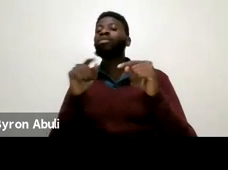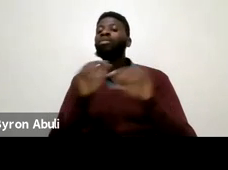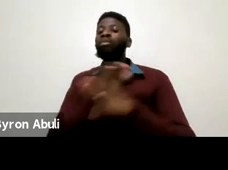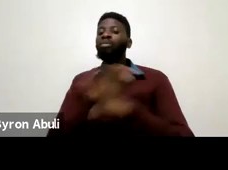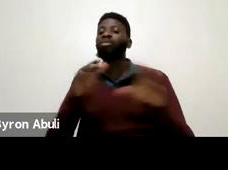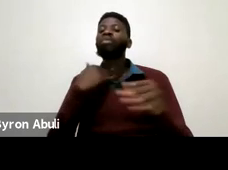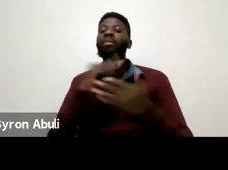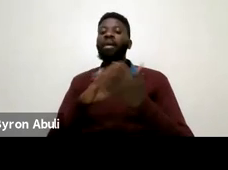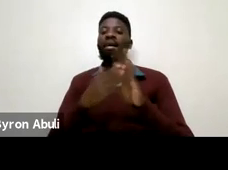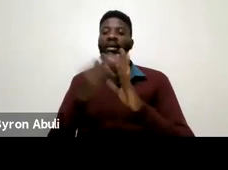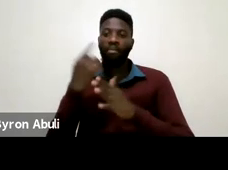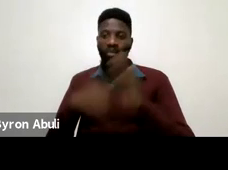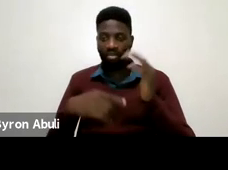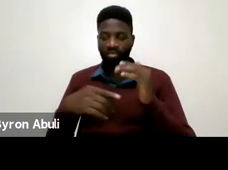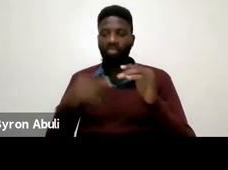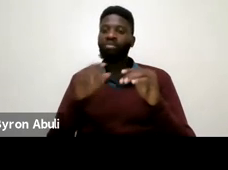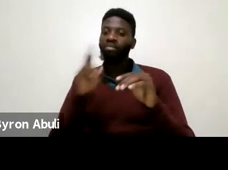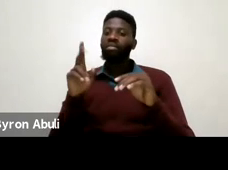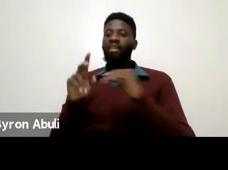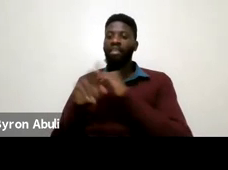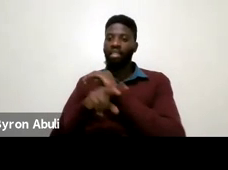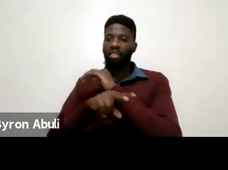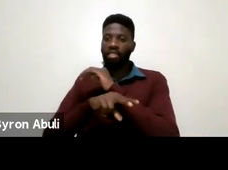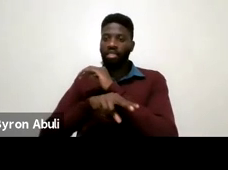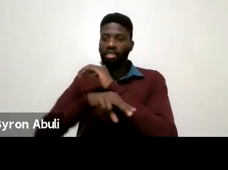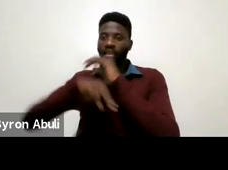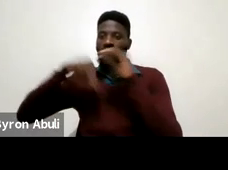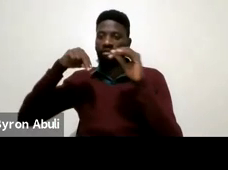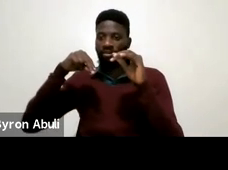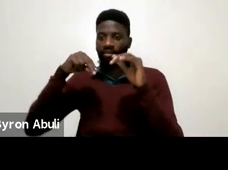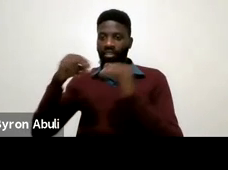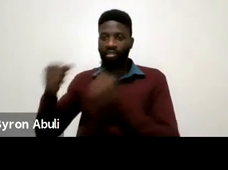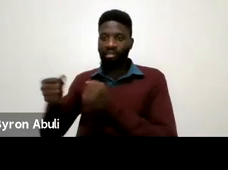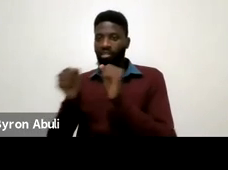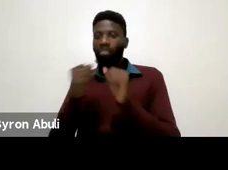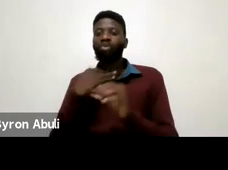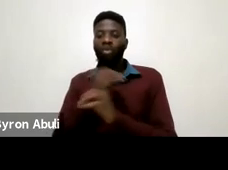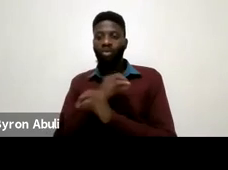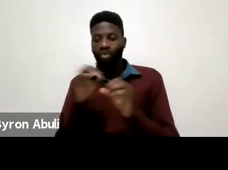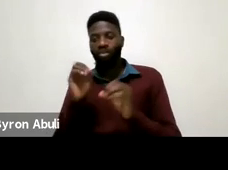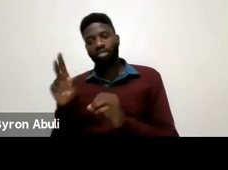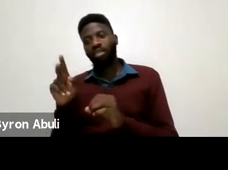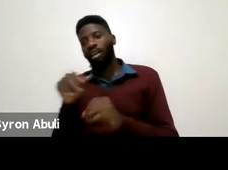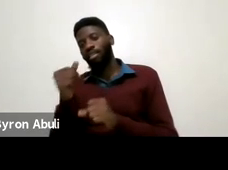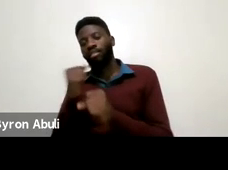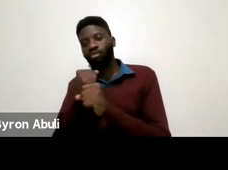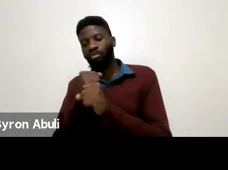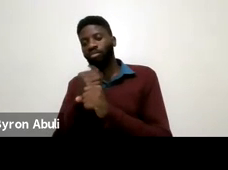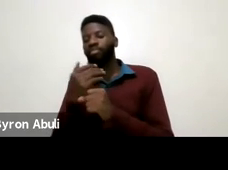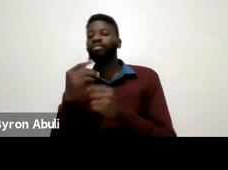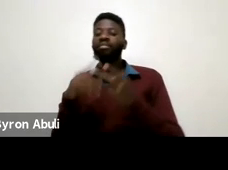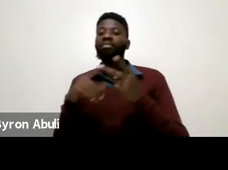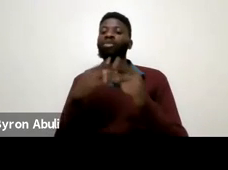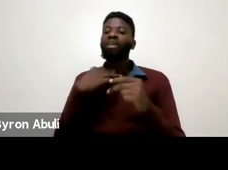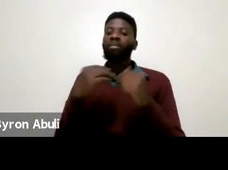street, then certain things have to happen. If you do not want to be poor in your community, then certain things have to